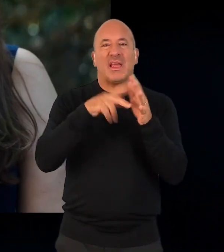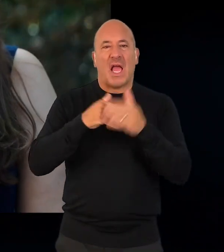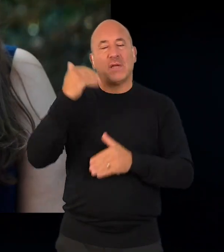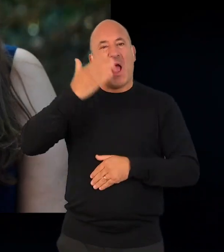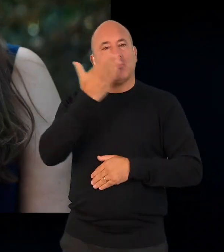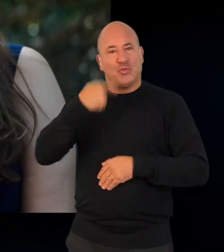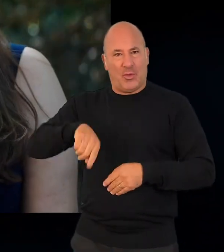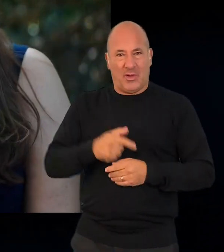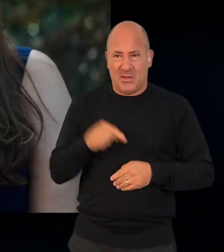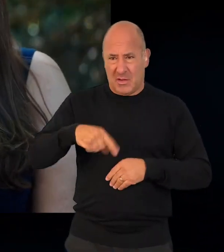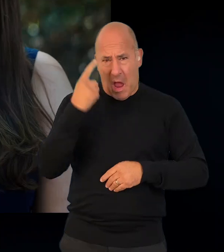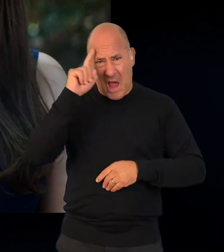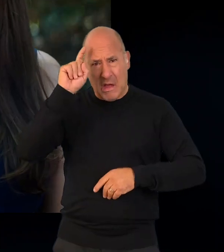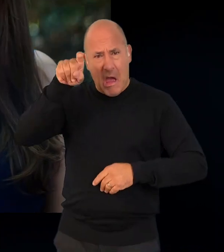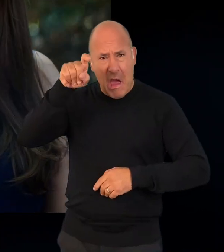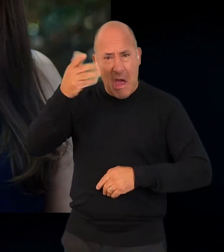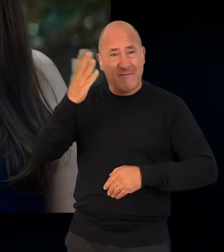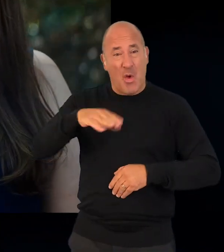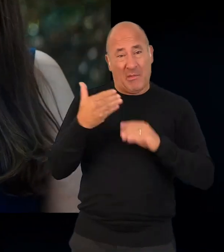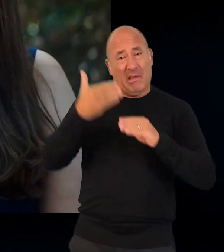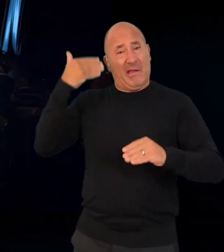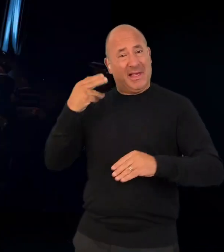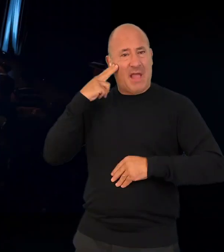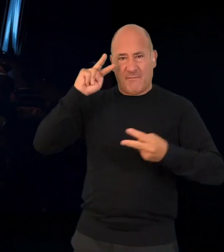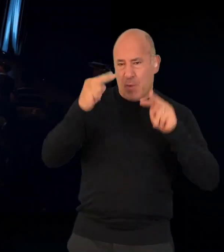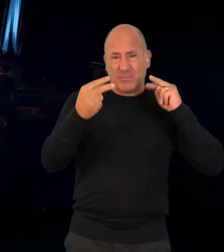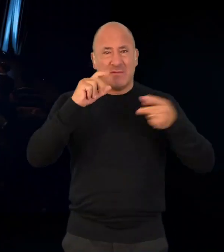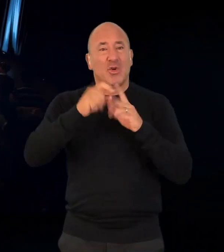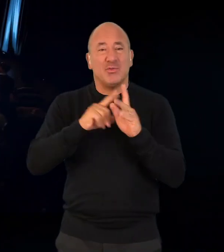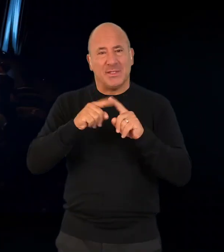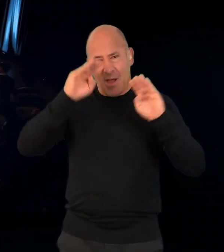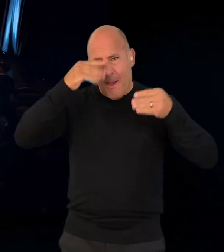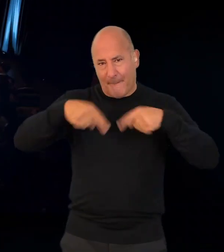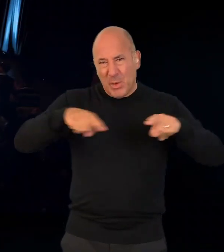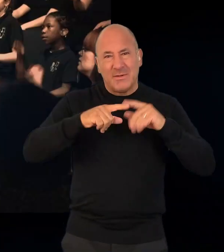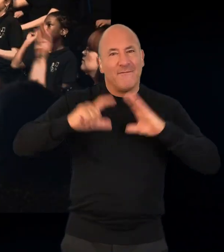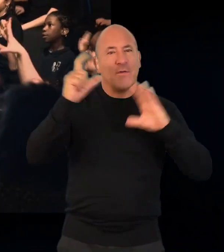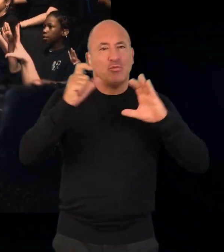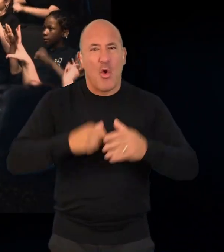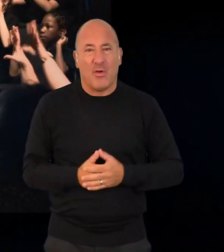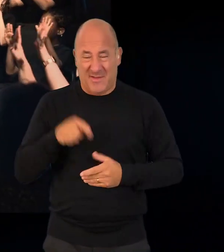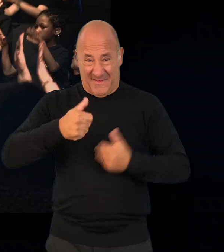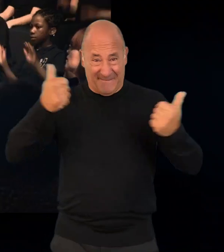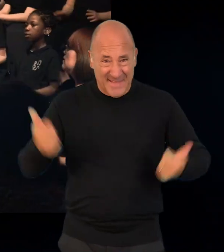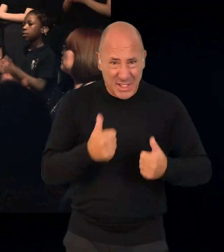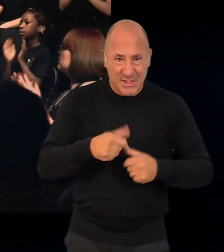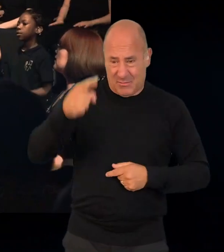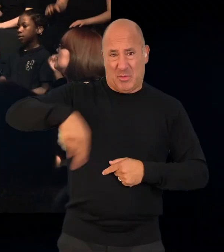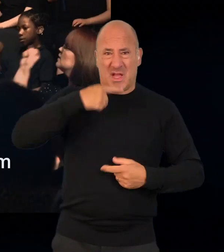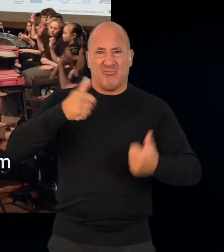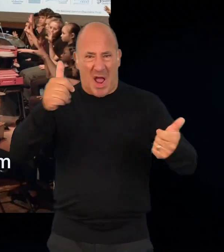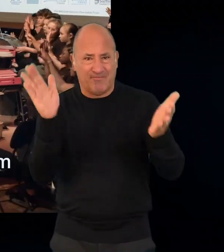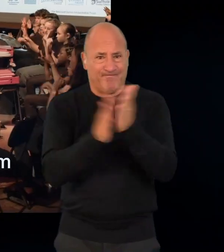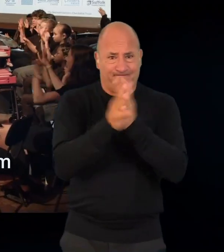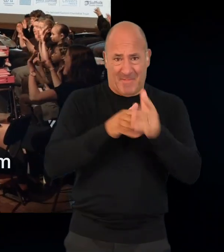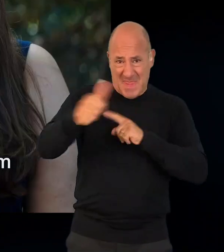Deaf Perspectives project came out of a previous Deaf Perspectives project. That was a music and photography project. We finished that project and they said to us,